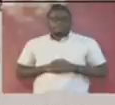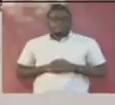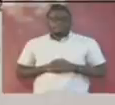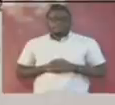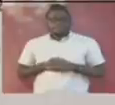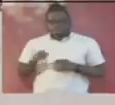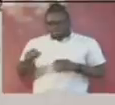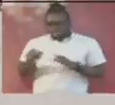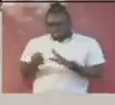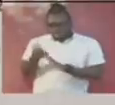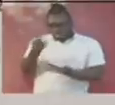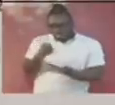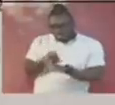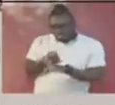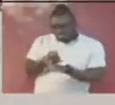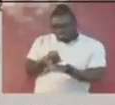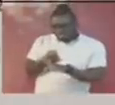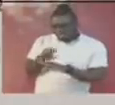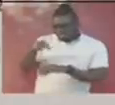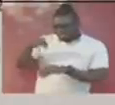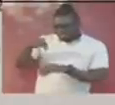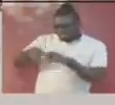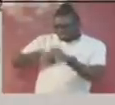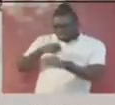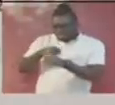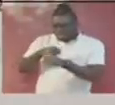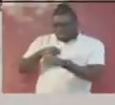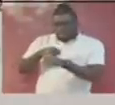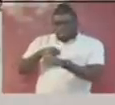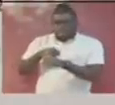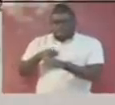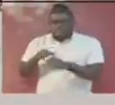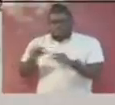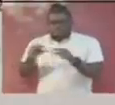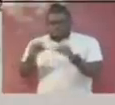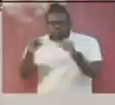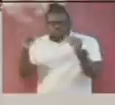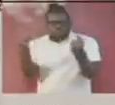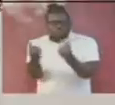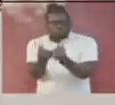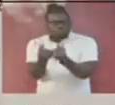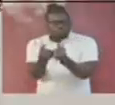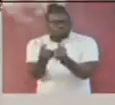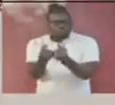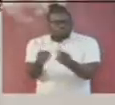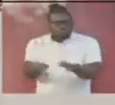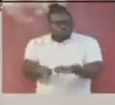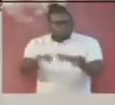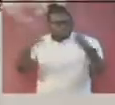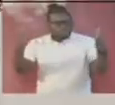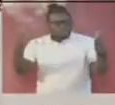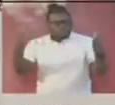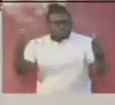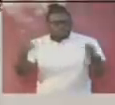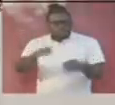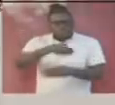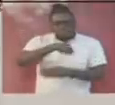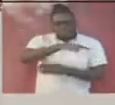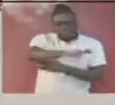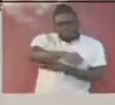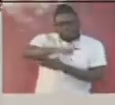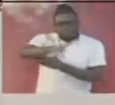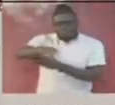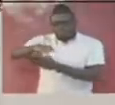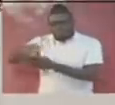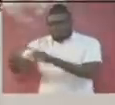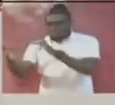Mental Health and Psychosocial Support Technical Working Group launched our directory of services, so that